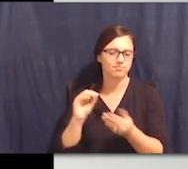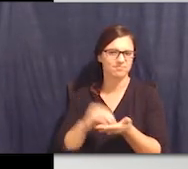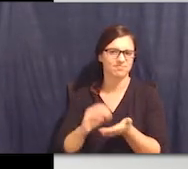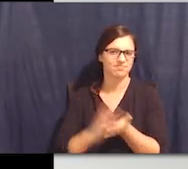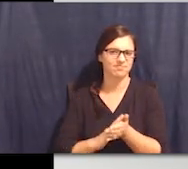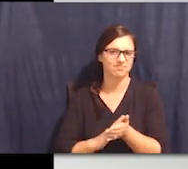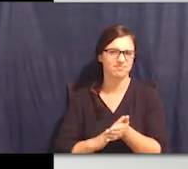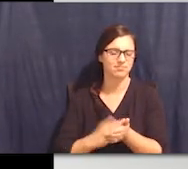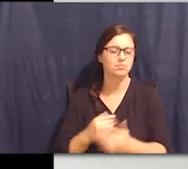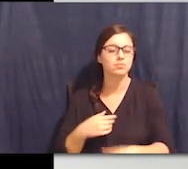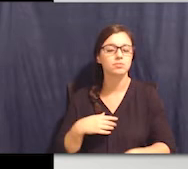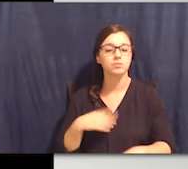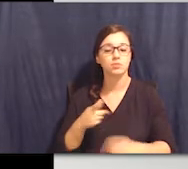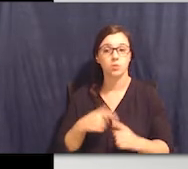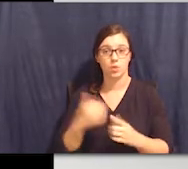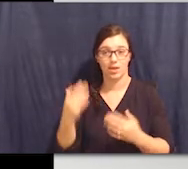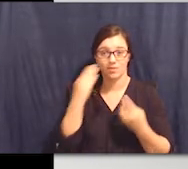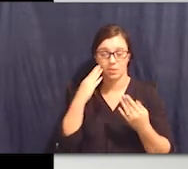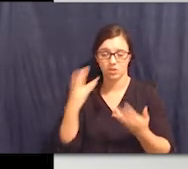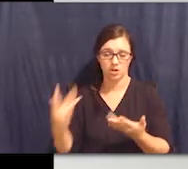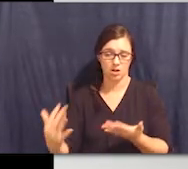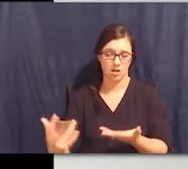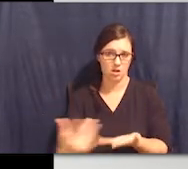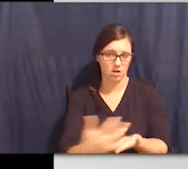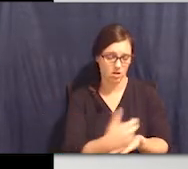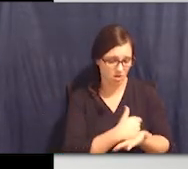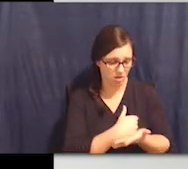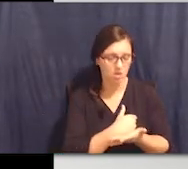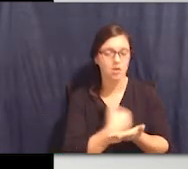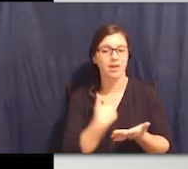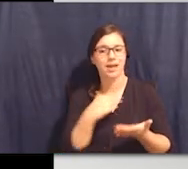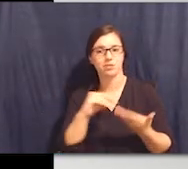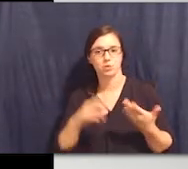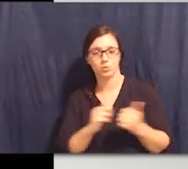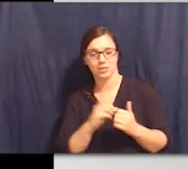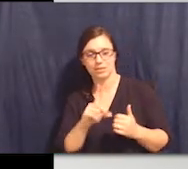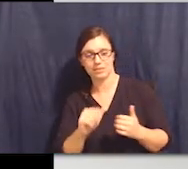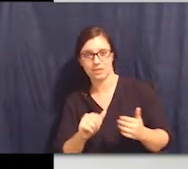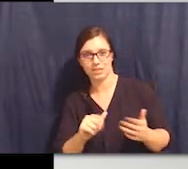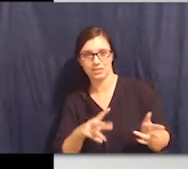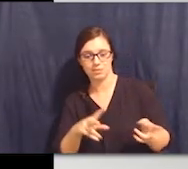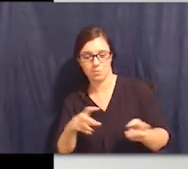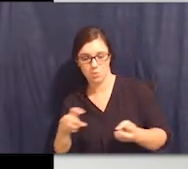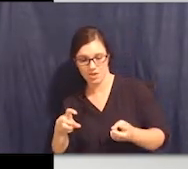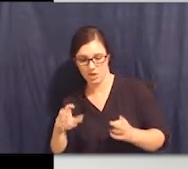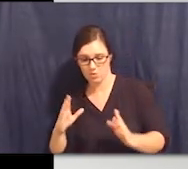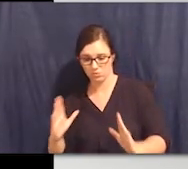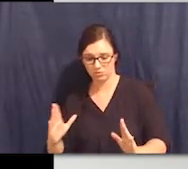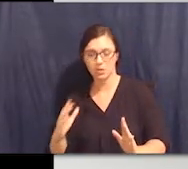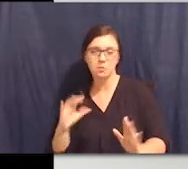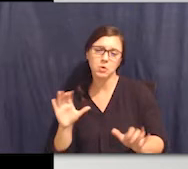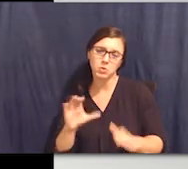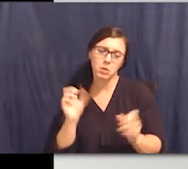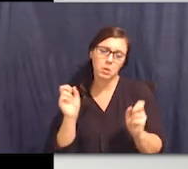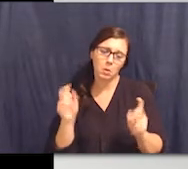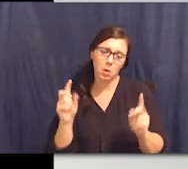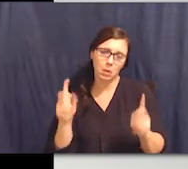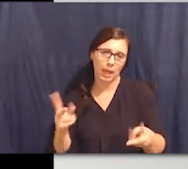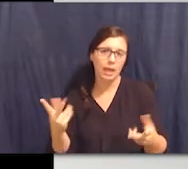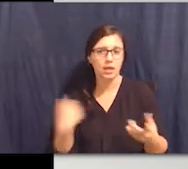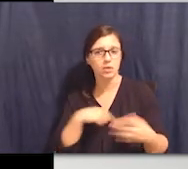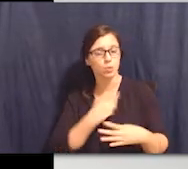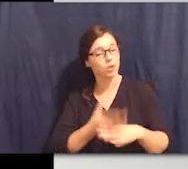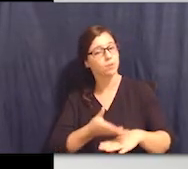And so when we take that data and we pull out data for students with disabilities, you know, we're doing okay.